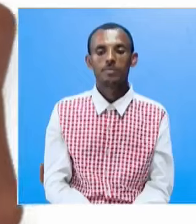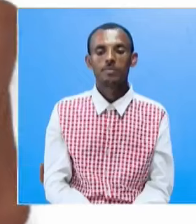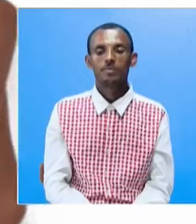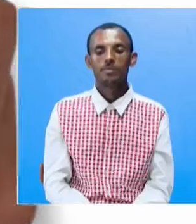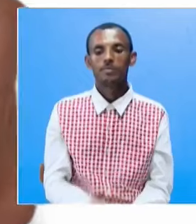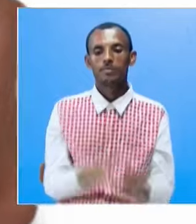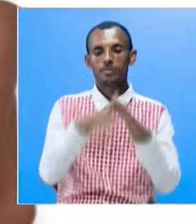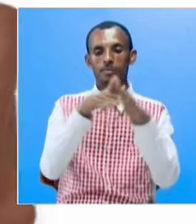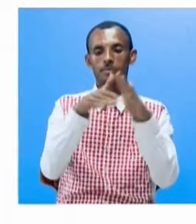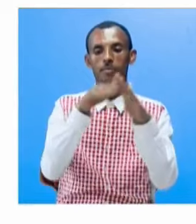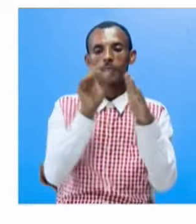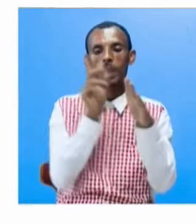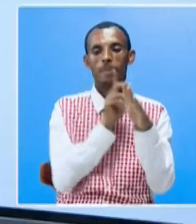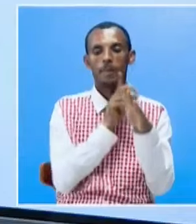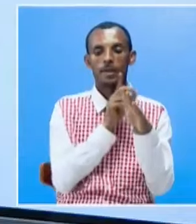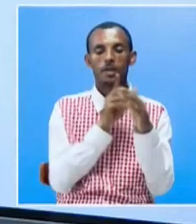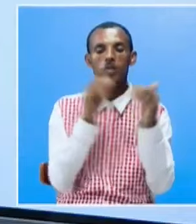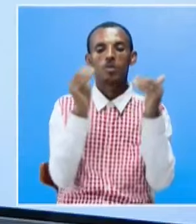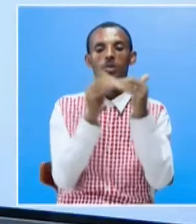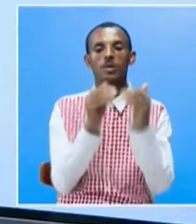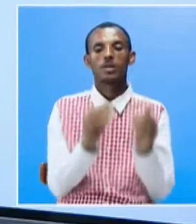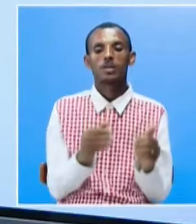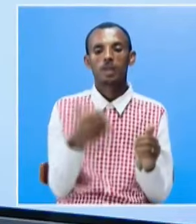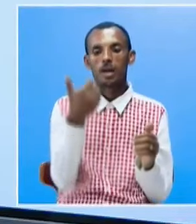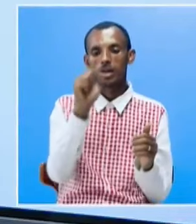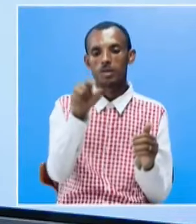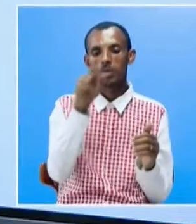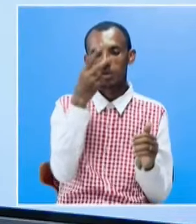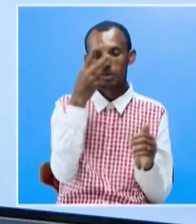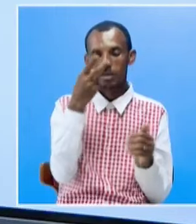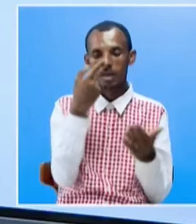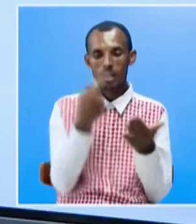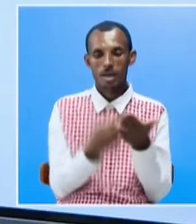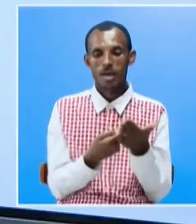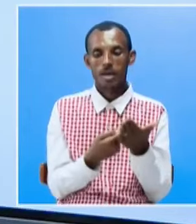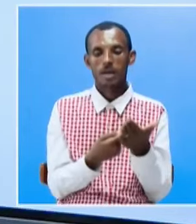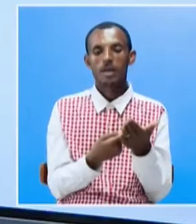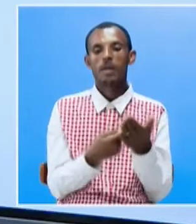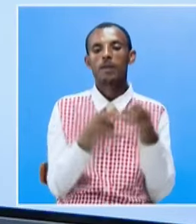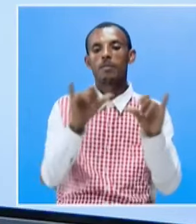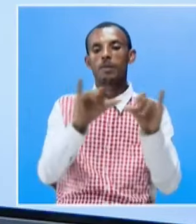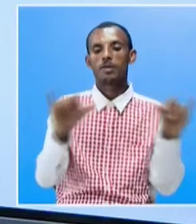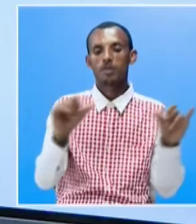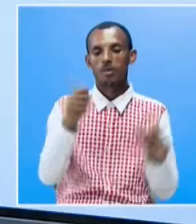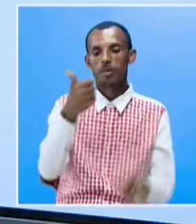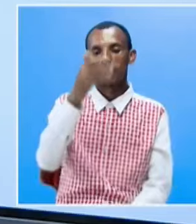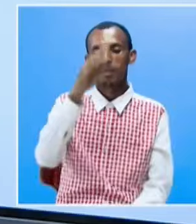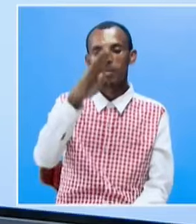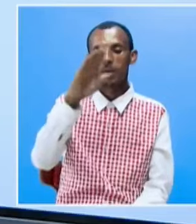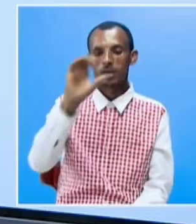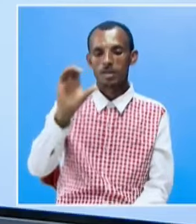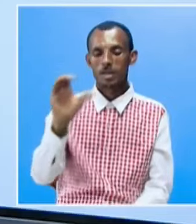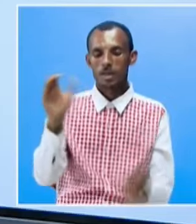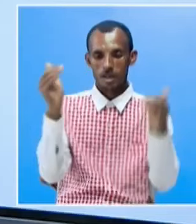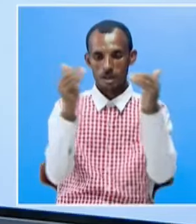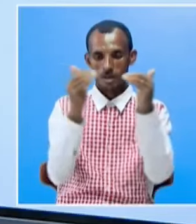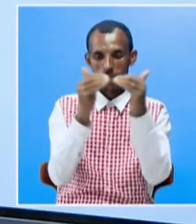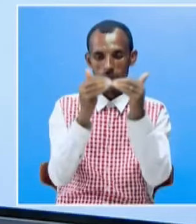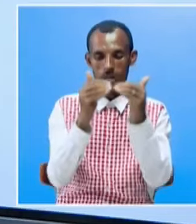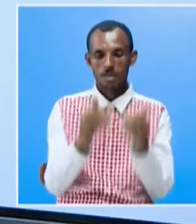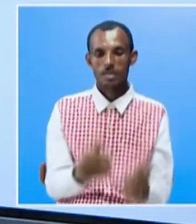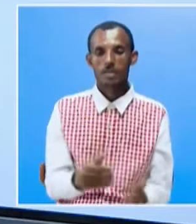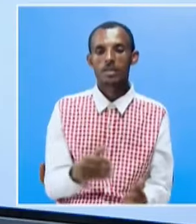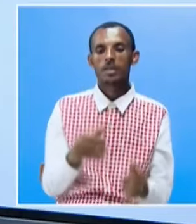Means this one is congruent. So, as you can see here, measure of angle ABC is congruent to measure of